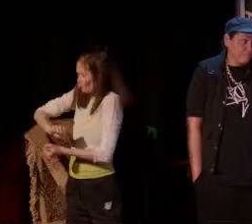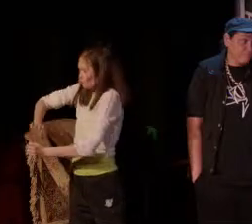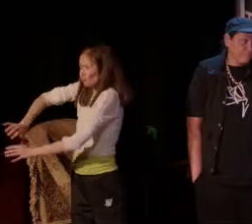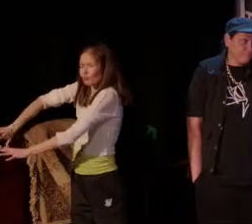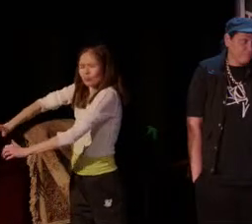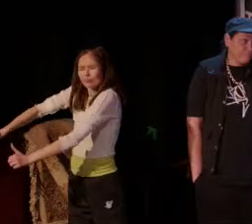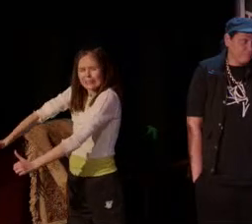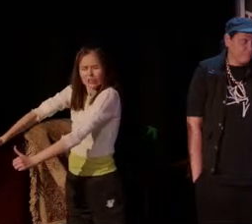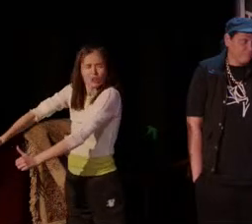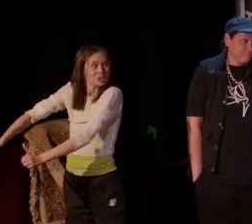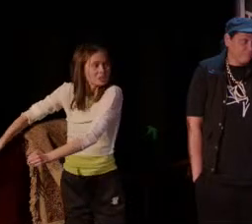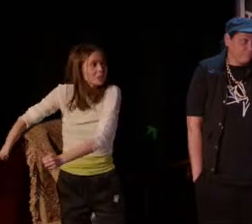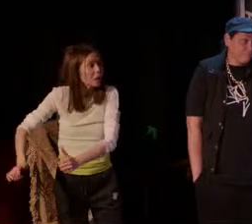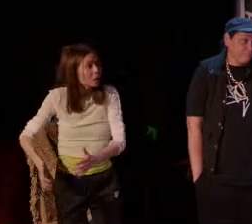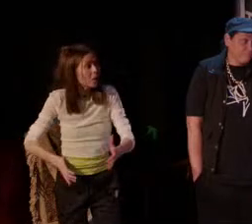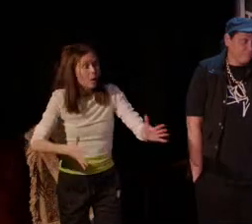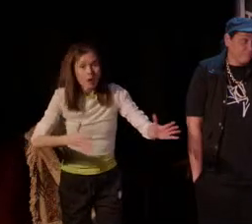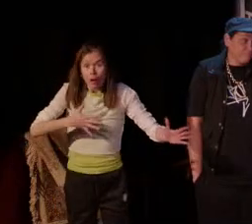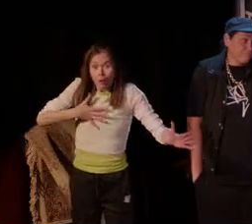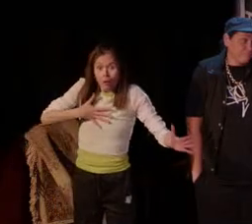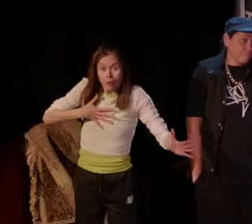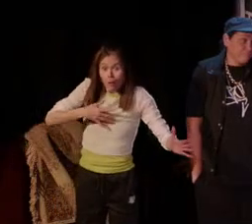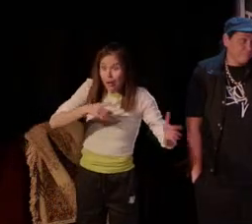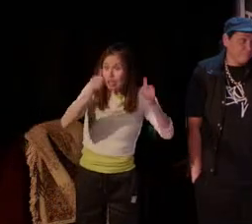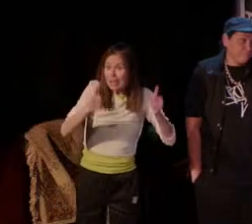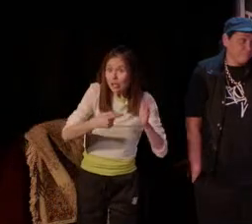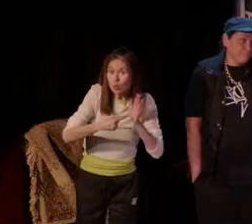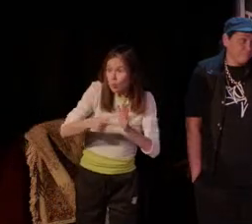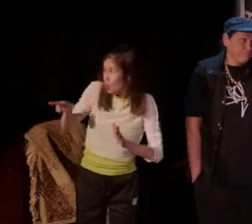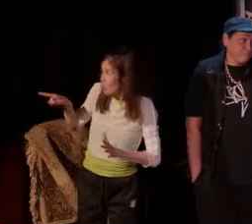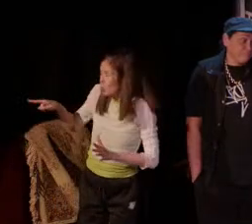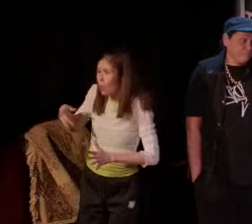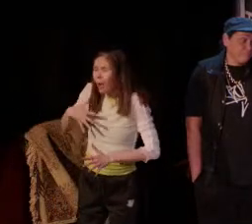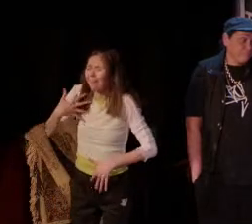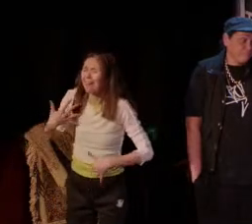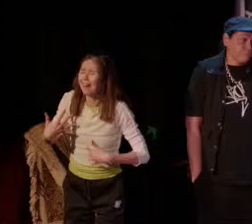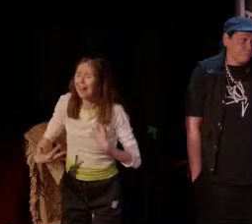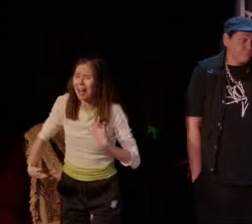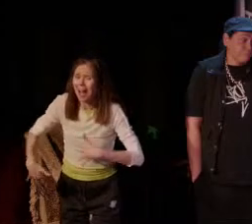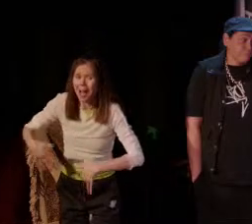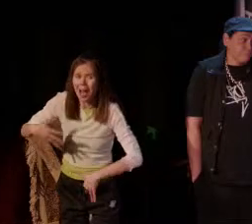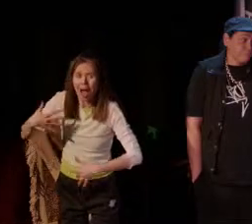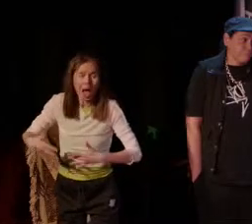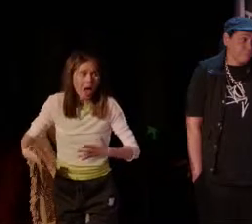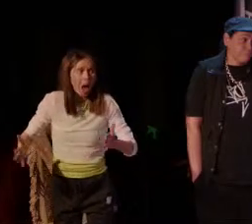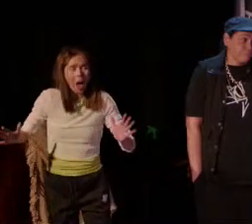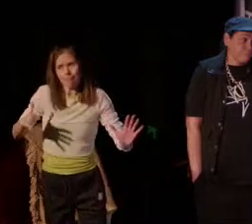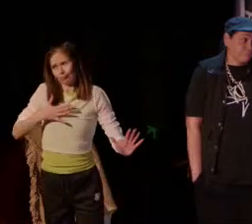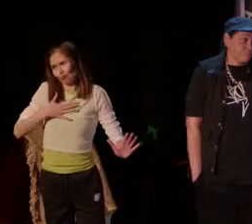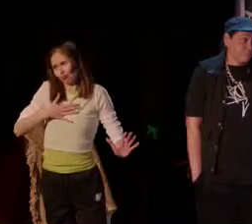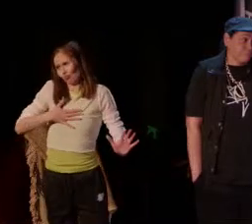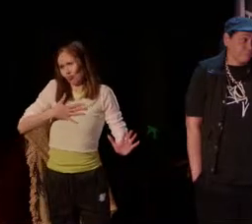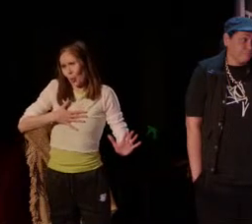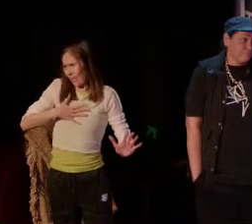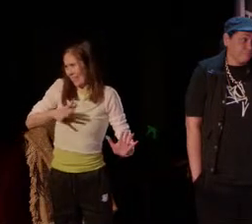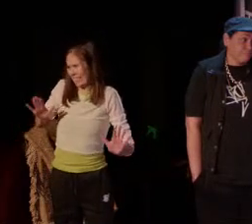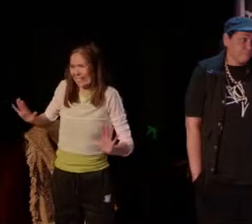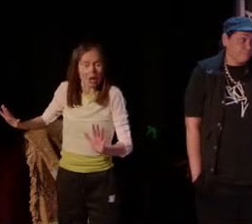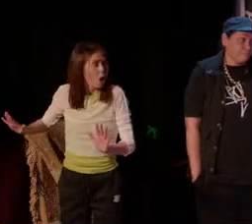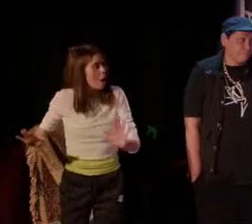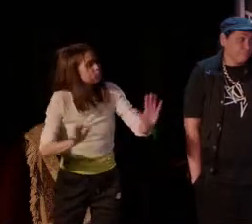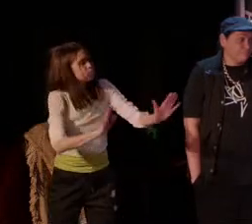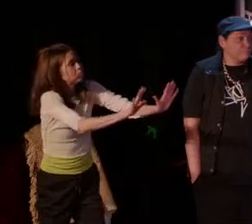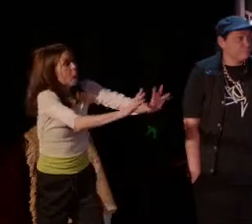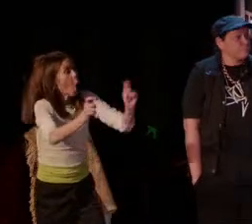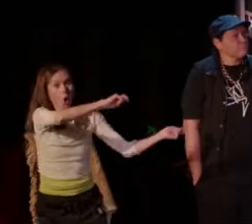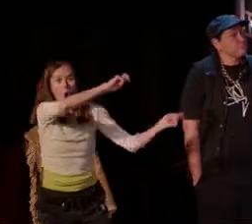I had thought the sight of this depiction would thus have pained you, for the work is mine, I'd not have shown it. Do not